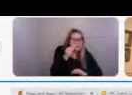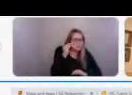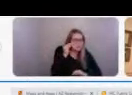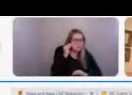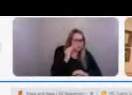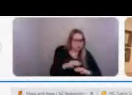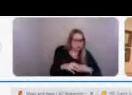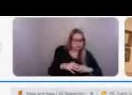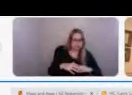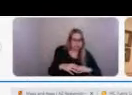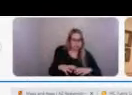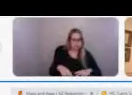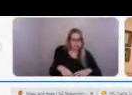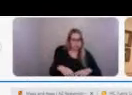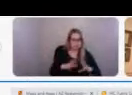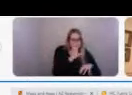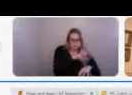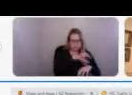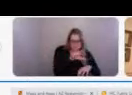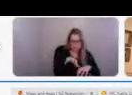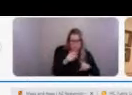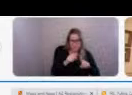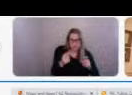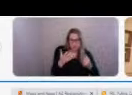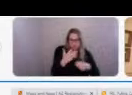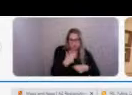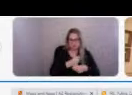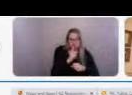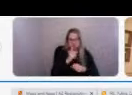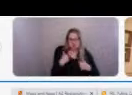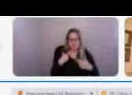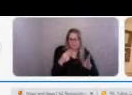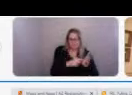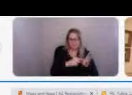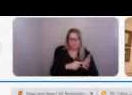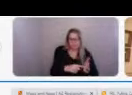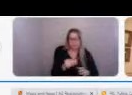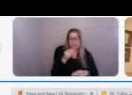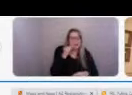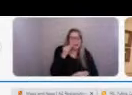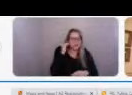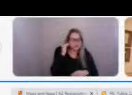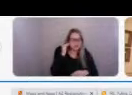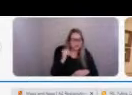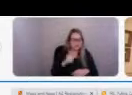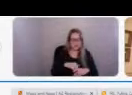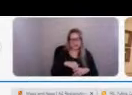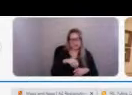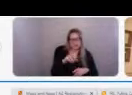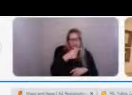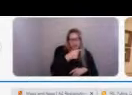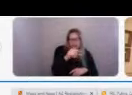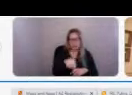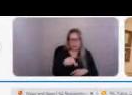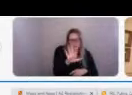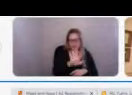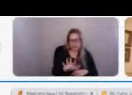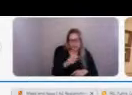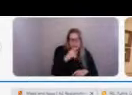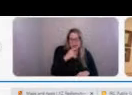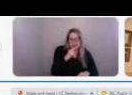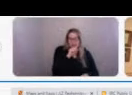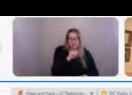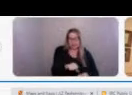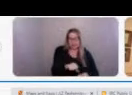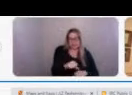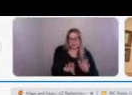going up but i like to make sure that we have affordable housing in the glendale area i love the um the developments that